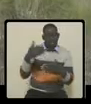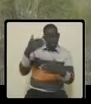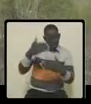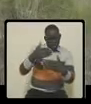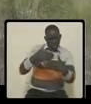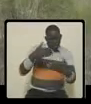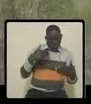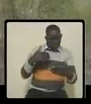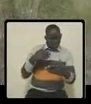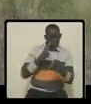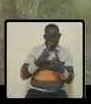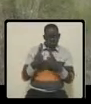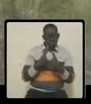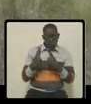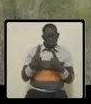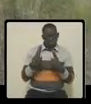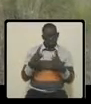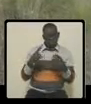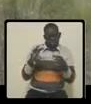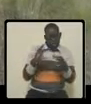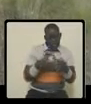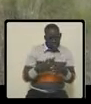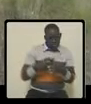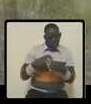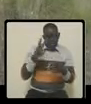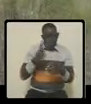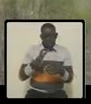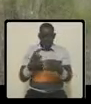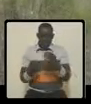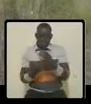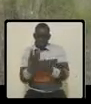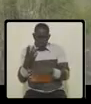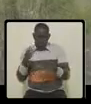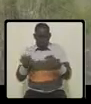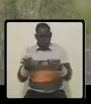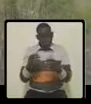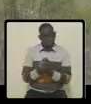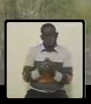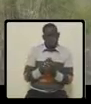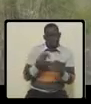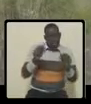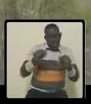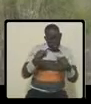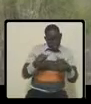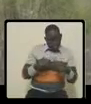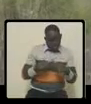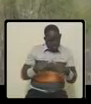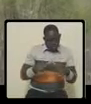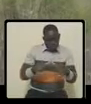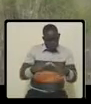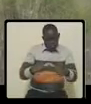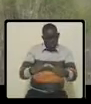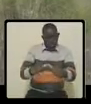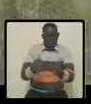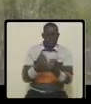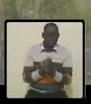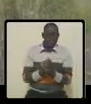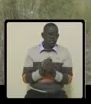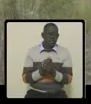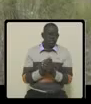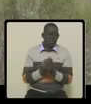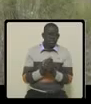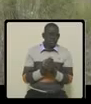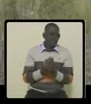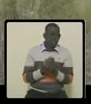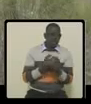lesson, they were discussing the relationship between volcanoes, earthquakes and mountain ranges. So today we'll take the discussion further